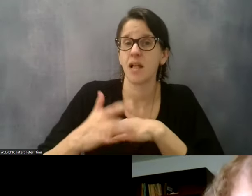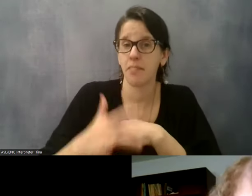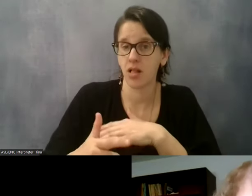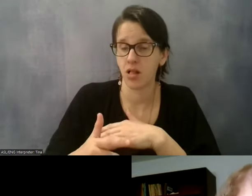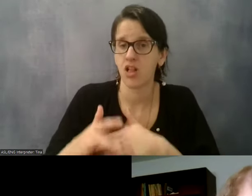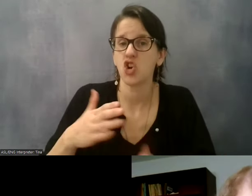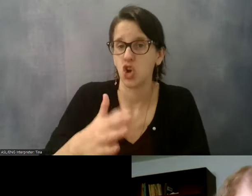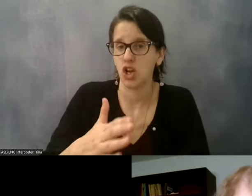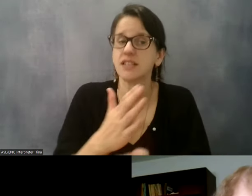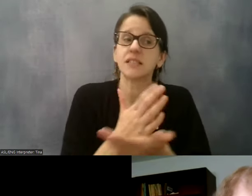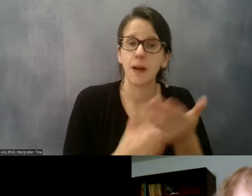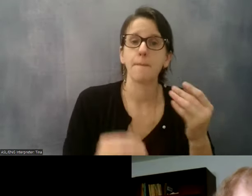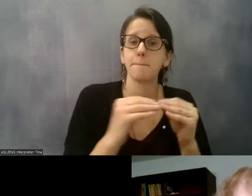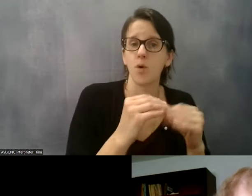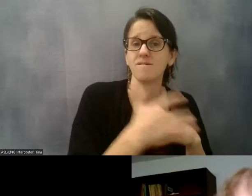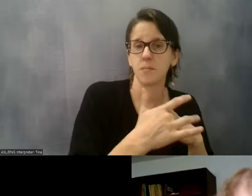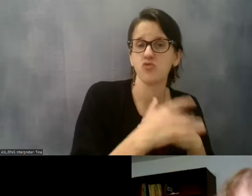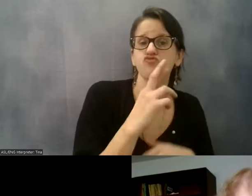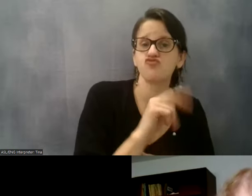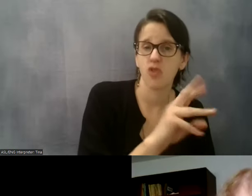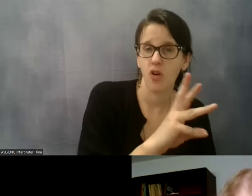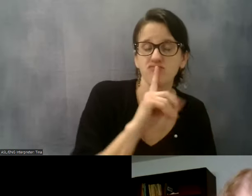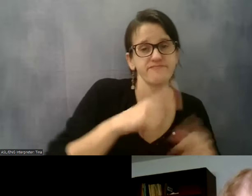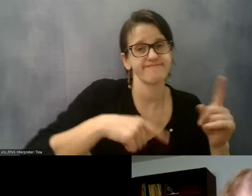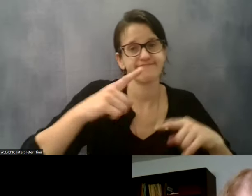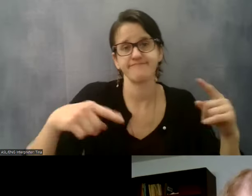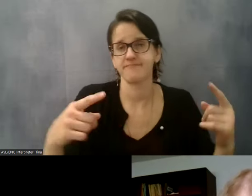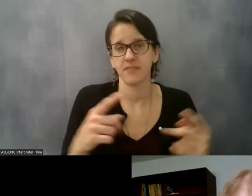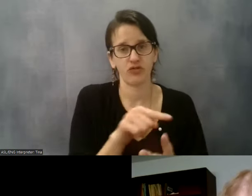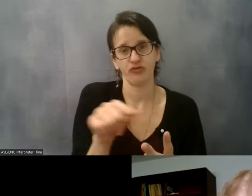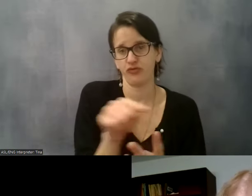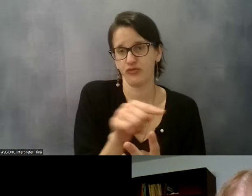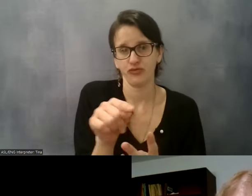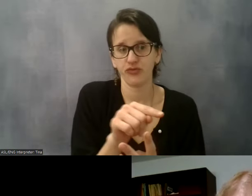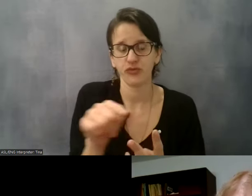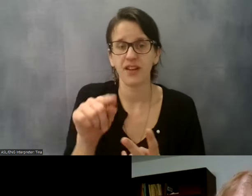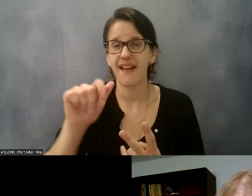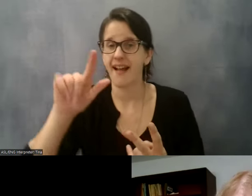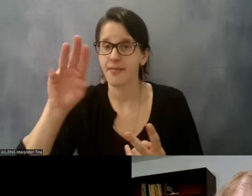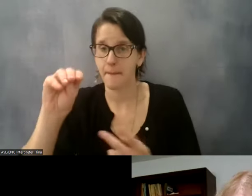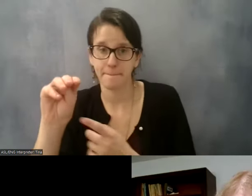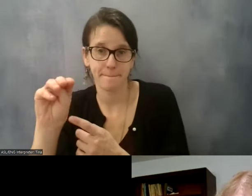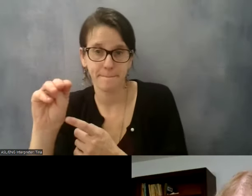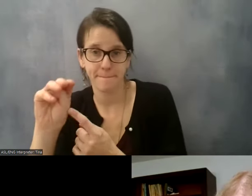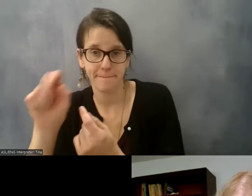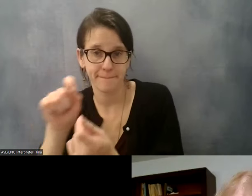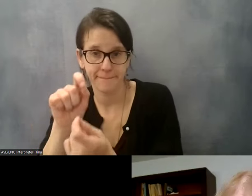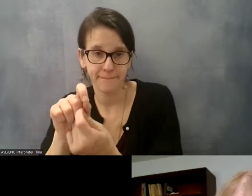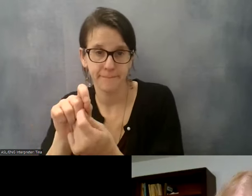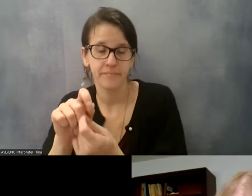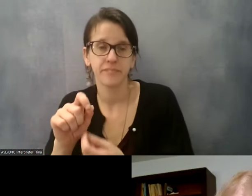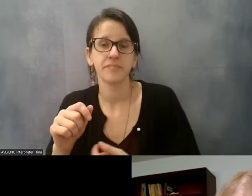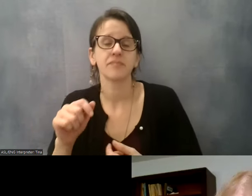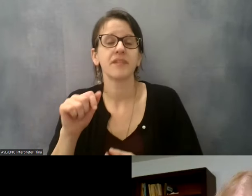and some raw. So really it seems that you can do well with both. With alliums in specific, there are